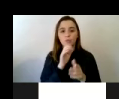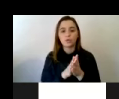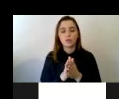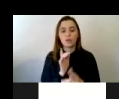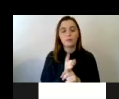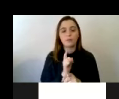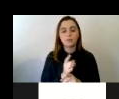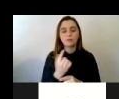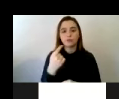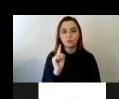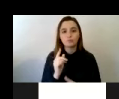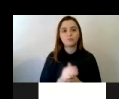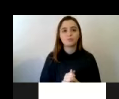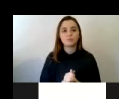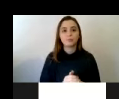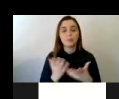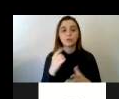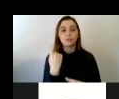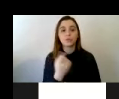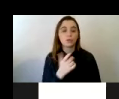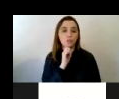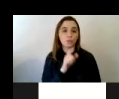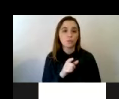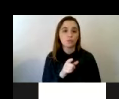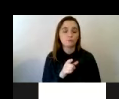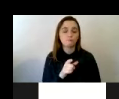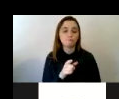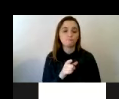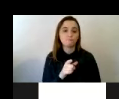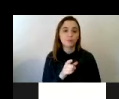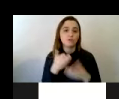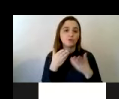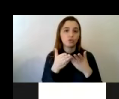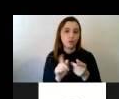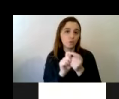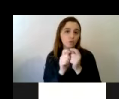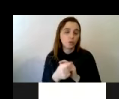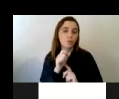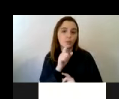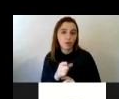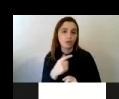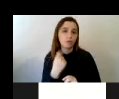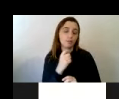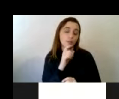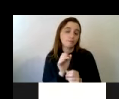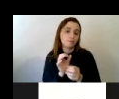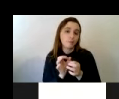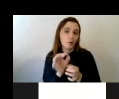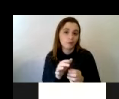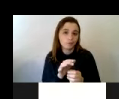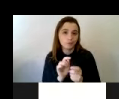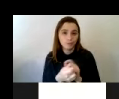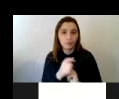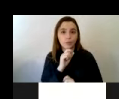education. But we may start to change or introduce changes with regard to guests of